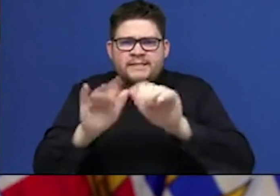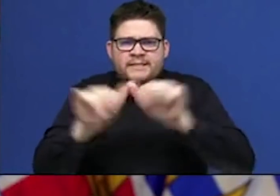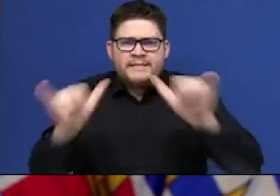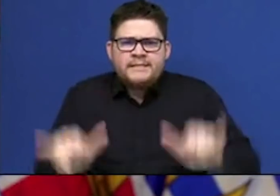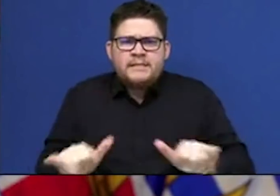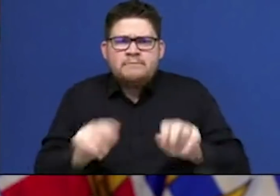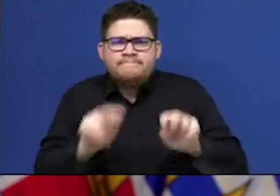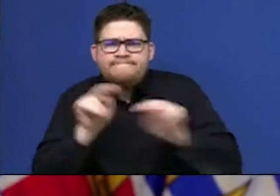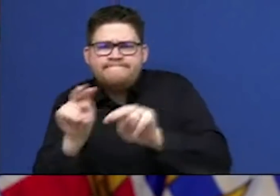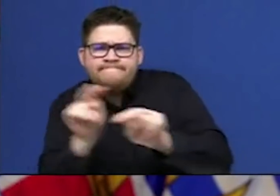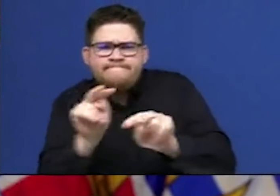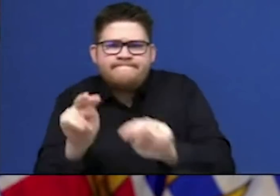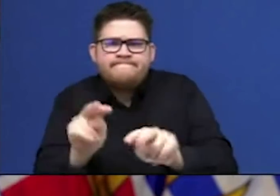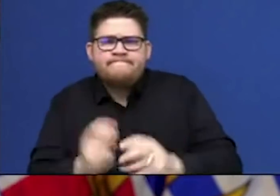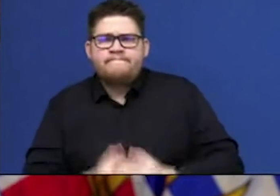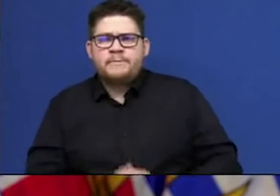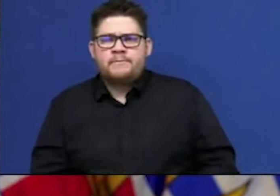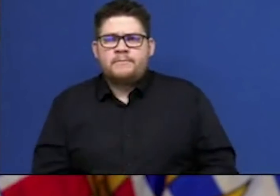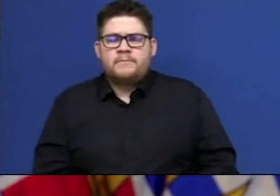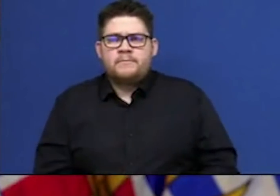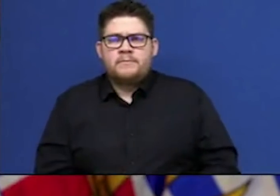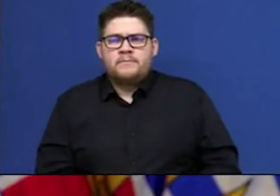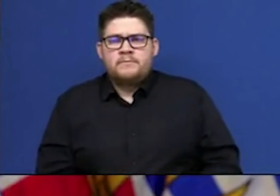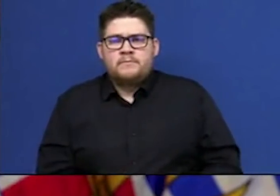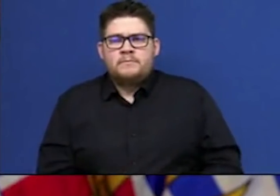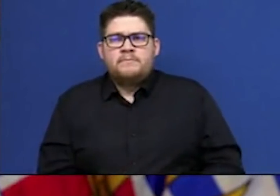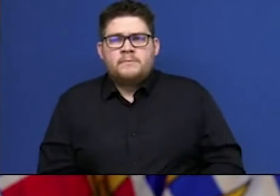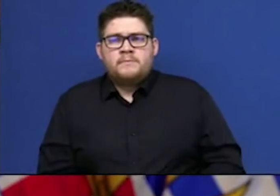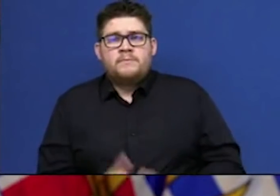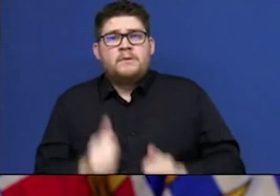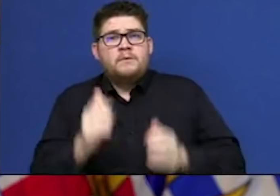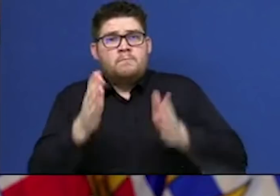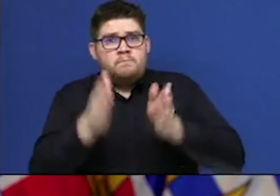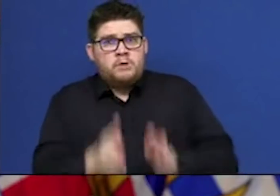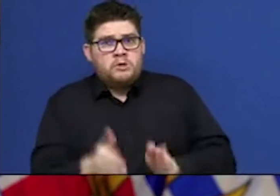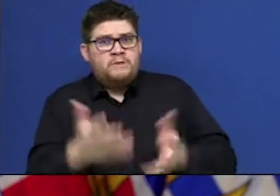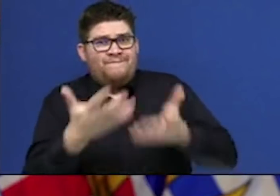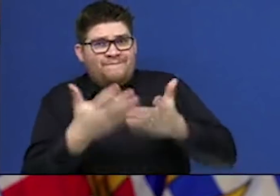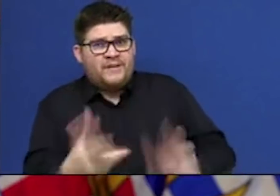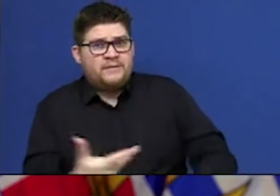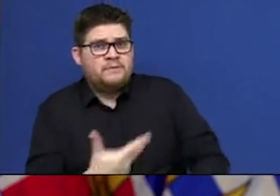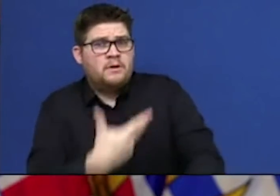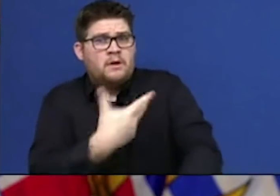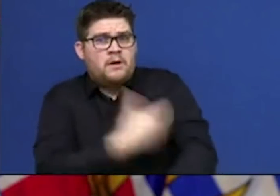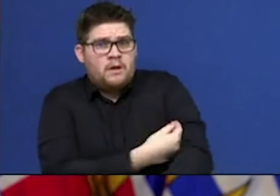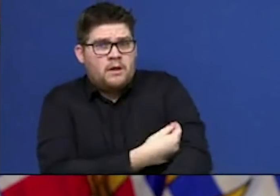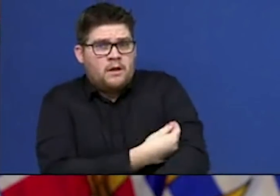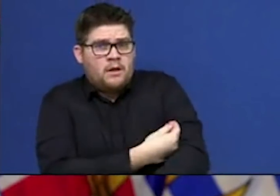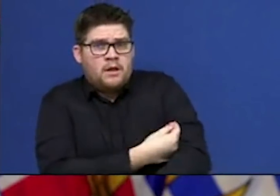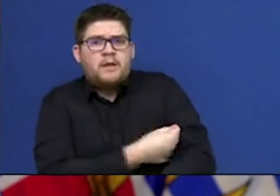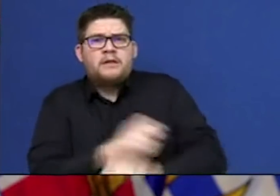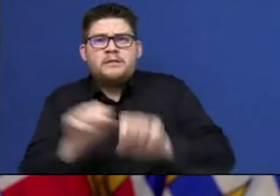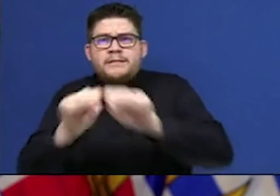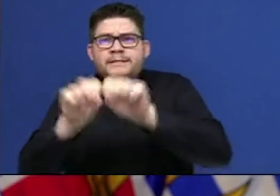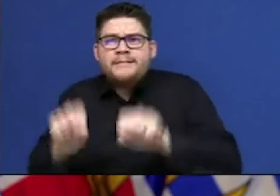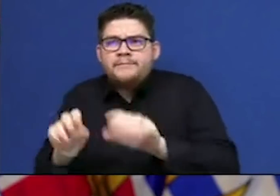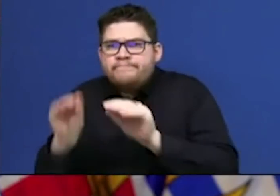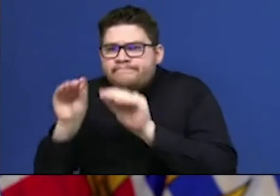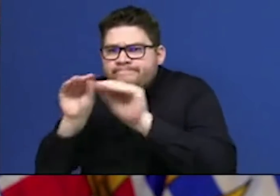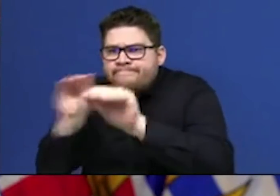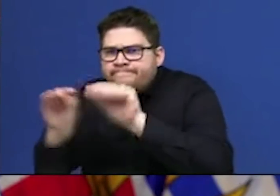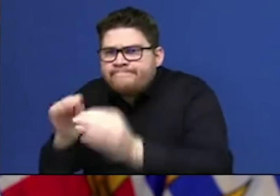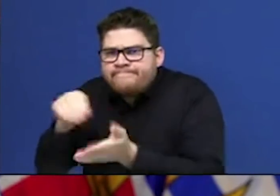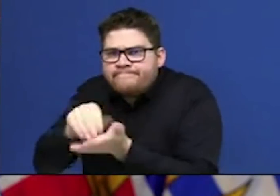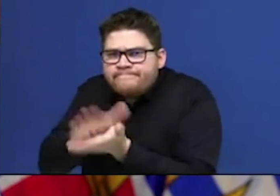times. Every single dose that goes into an arm in British Columbia is recorded so that we know what vaccine, what lot